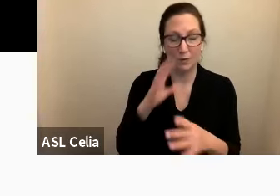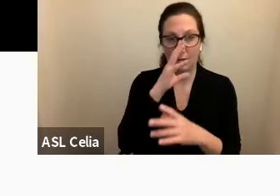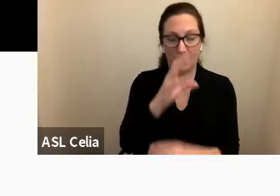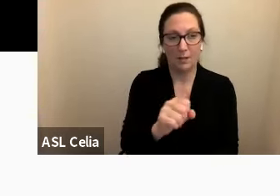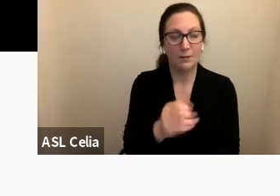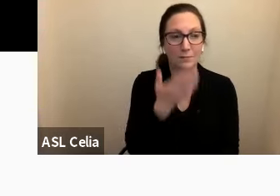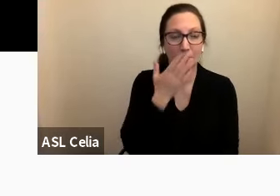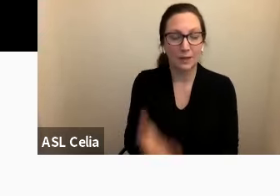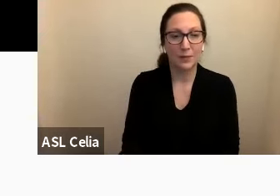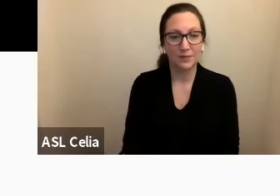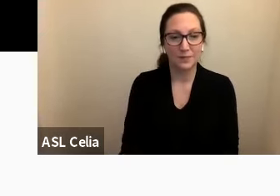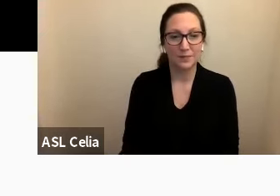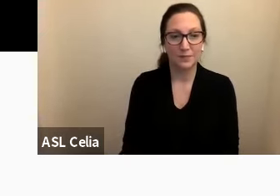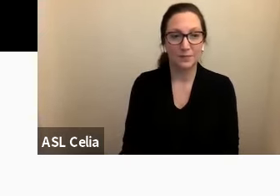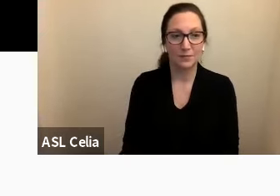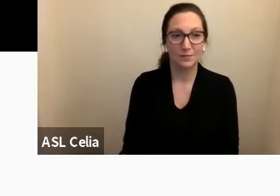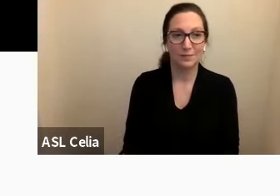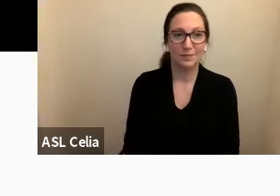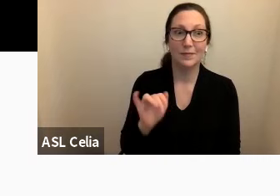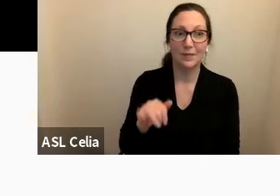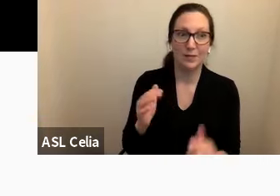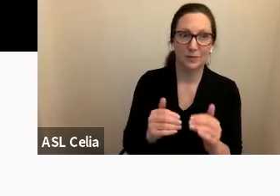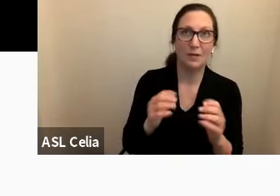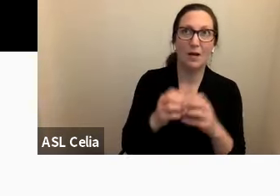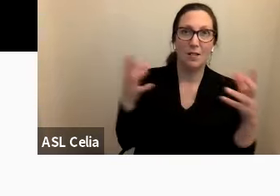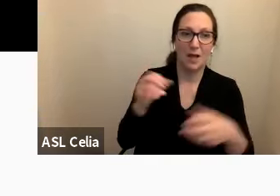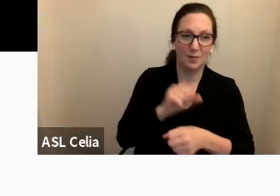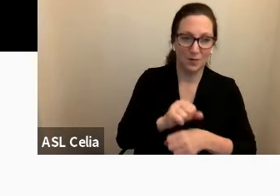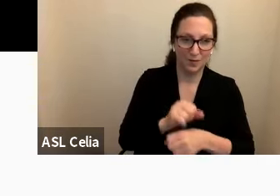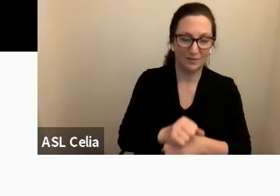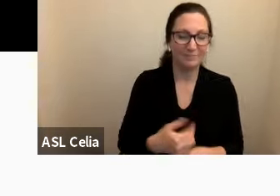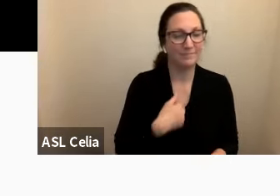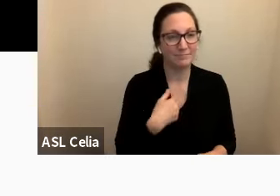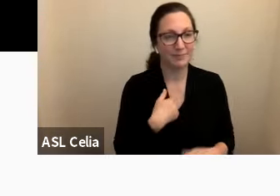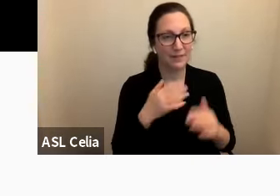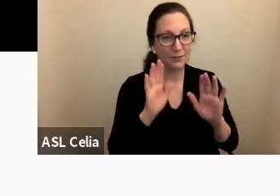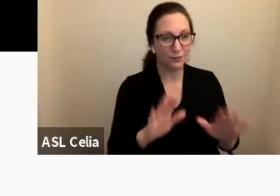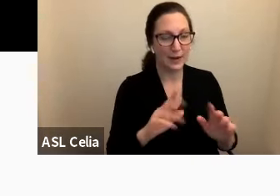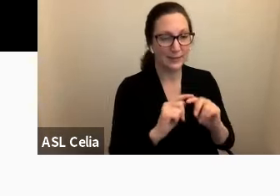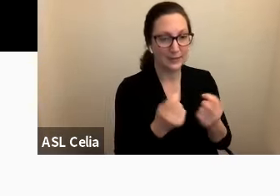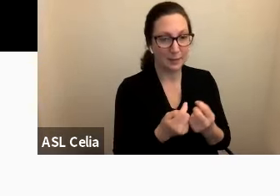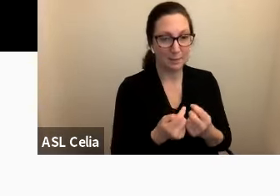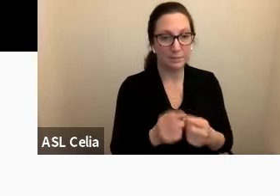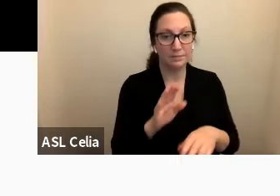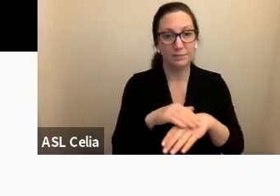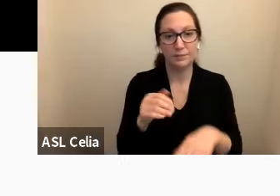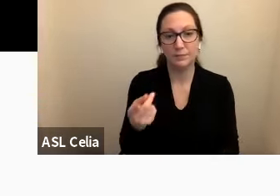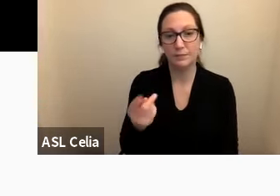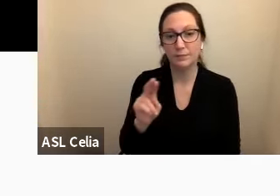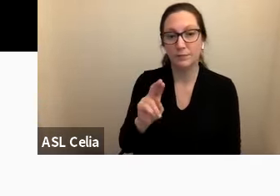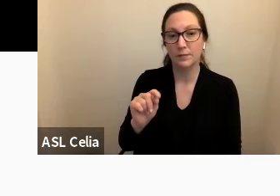Monica. Awful lot of work there. I have a great team. I see Dr. Tung's hand raised.